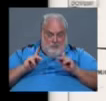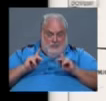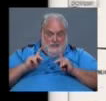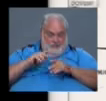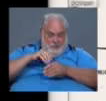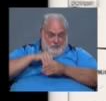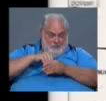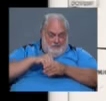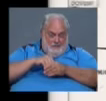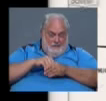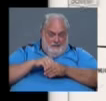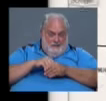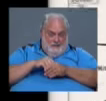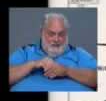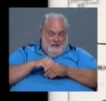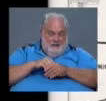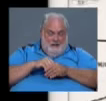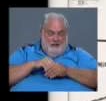ETJ.